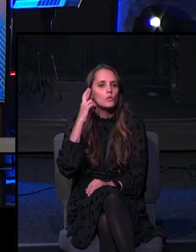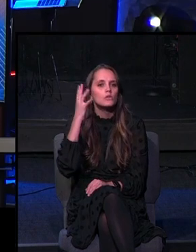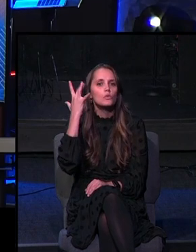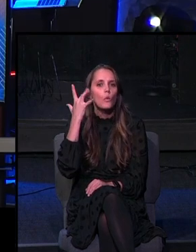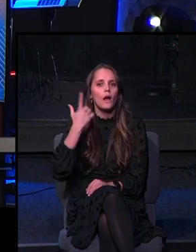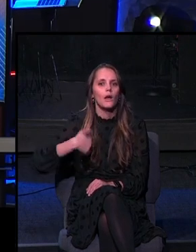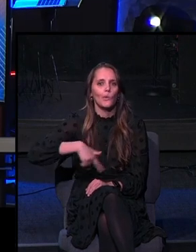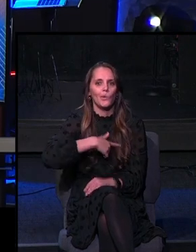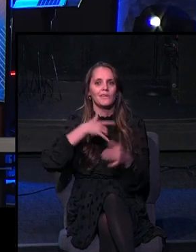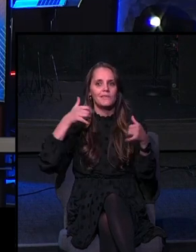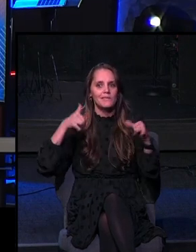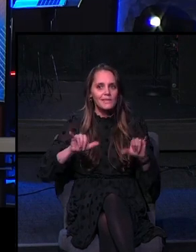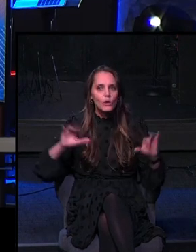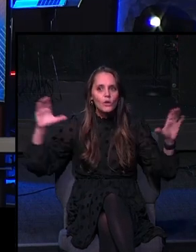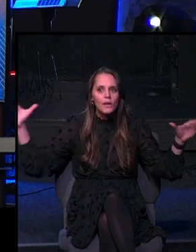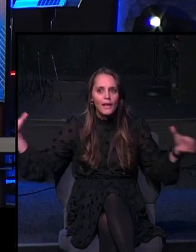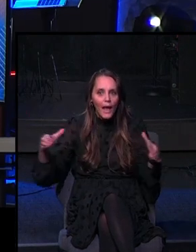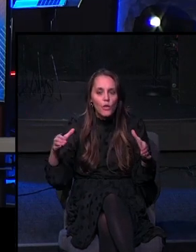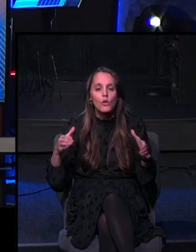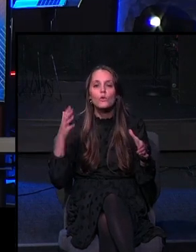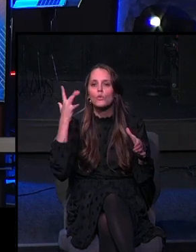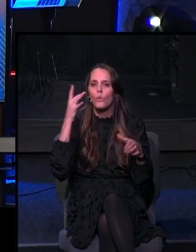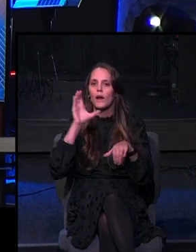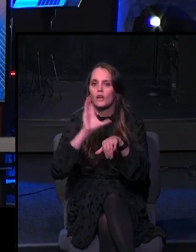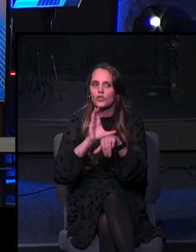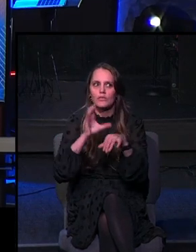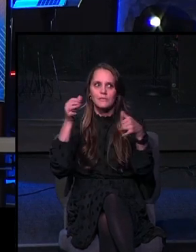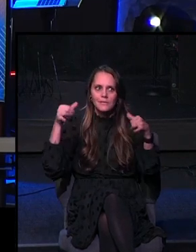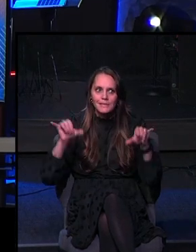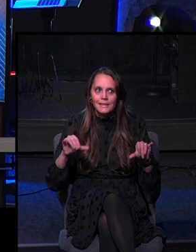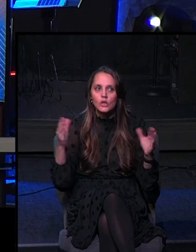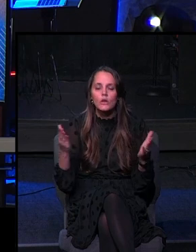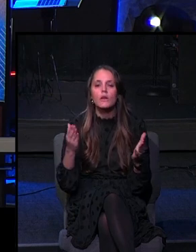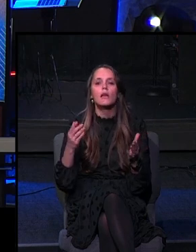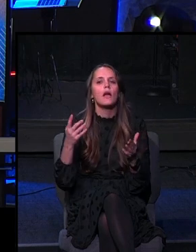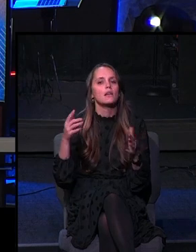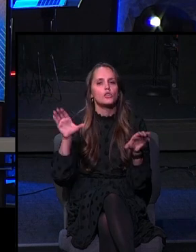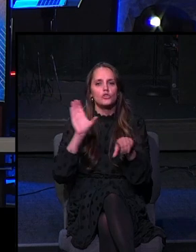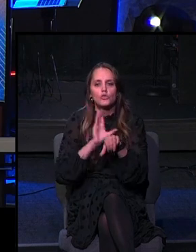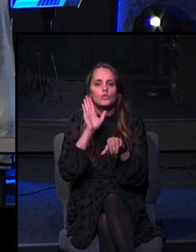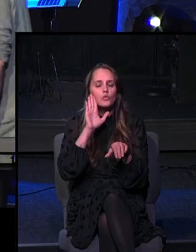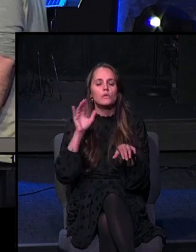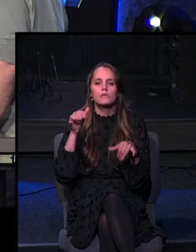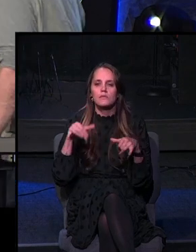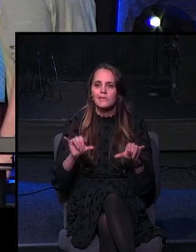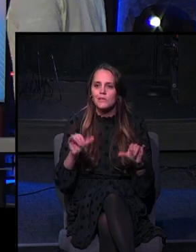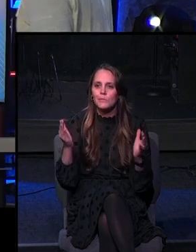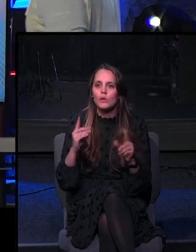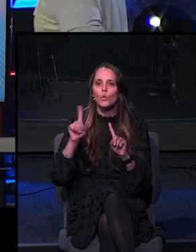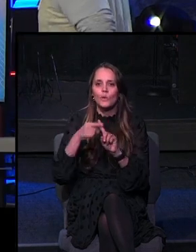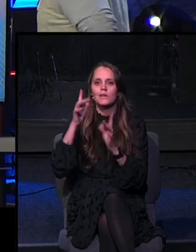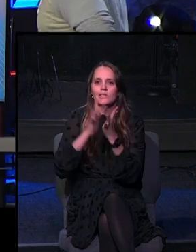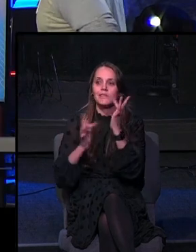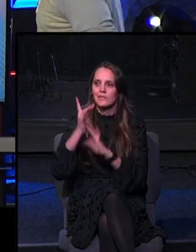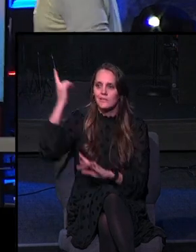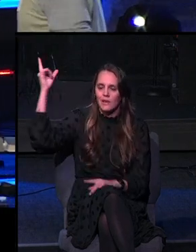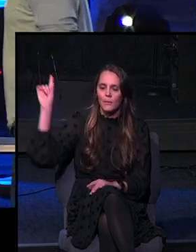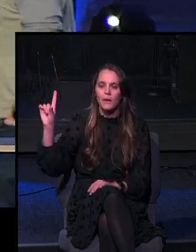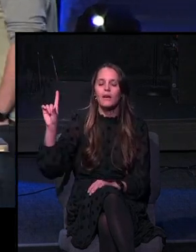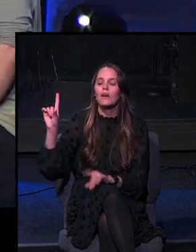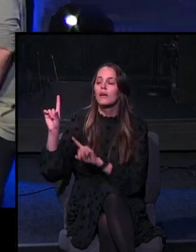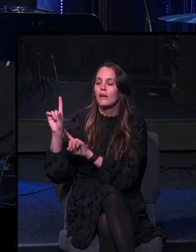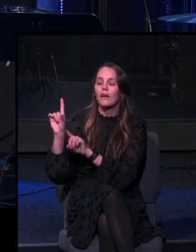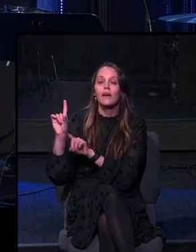the church is still around today. It's why the church will be around to the day that Jesus comes back. These words that Jesus says right here. And he goes, I tell